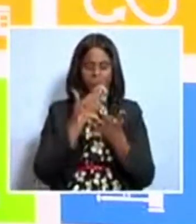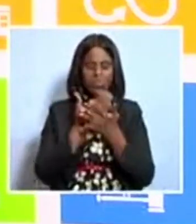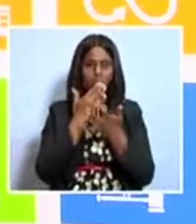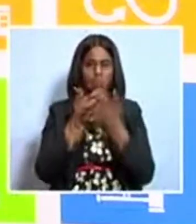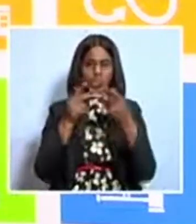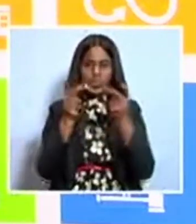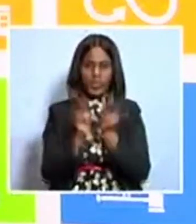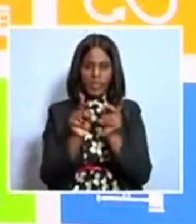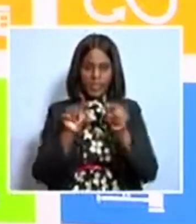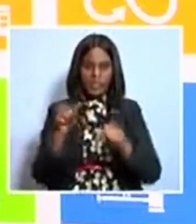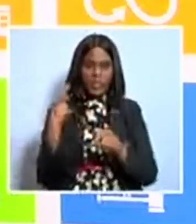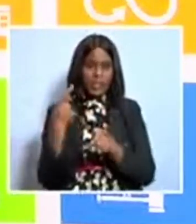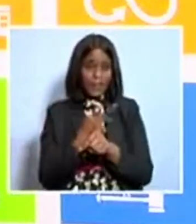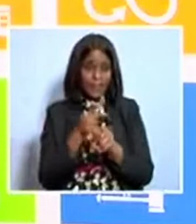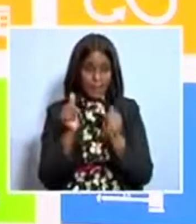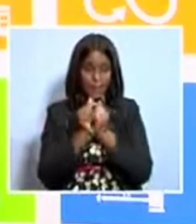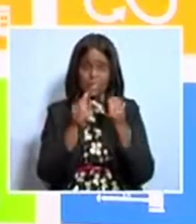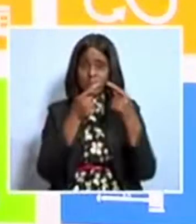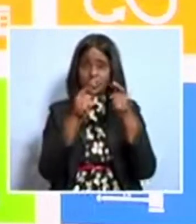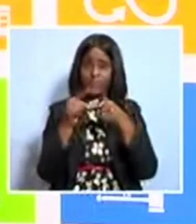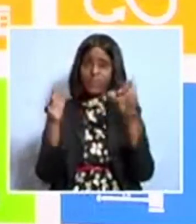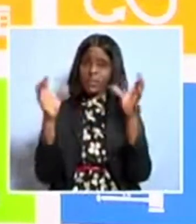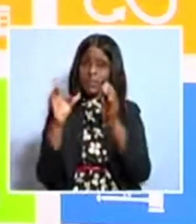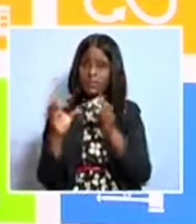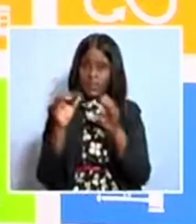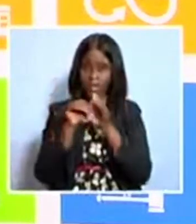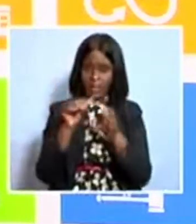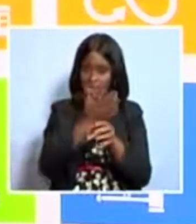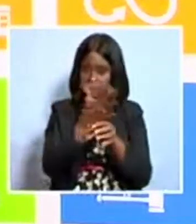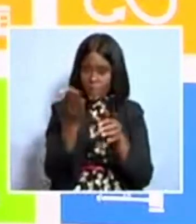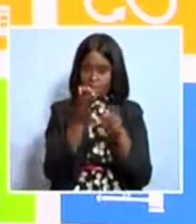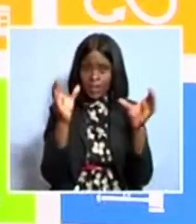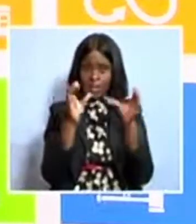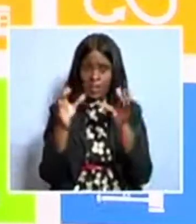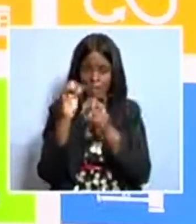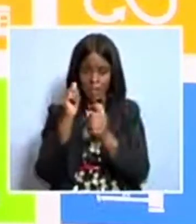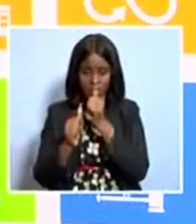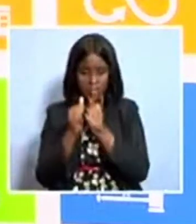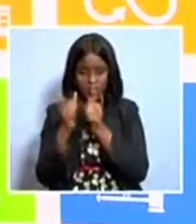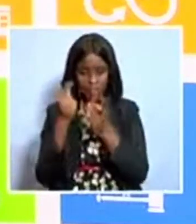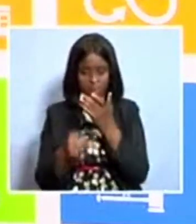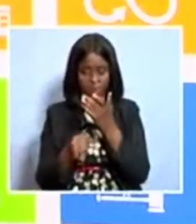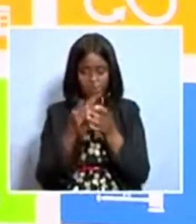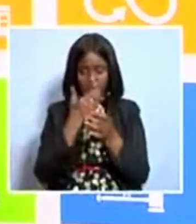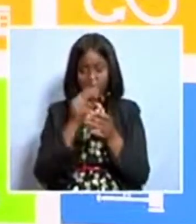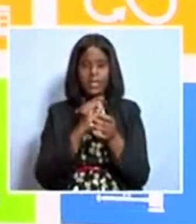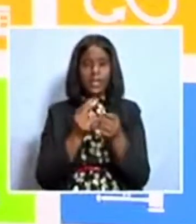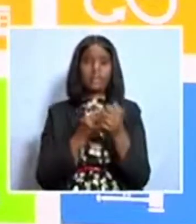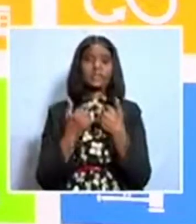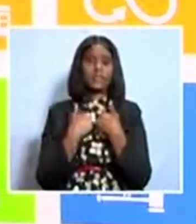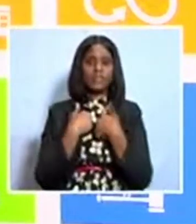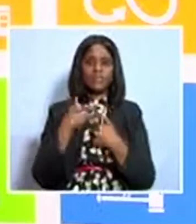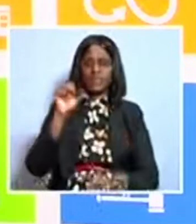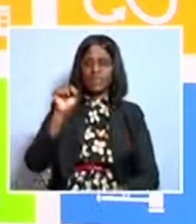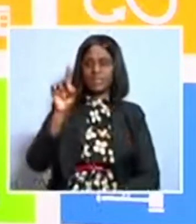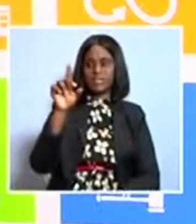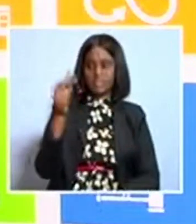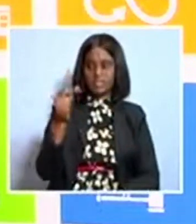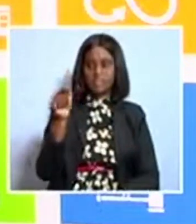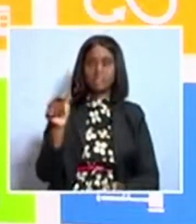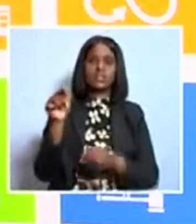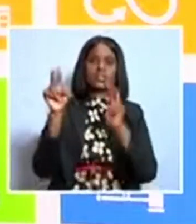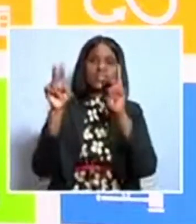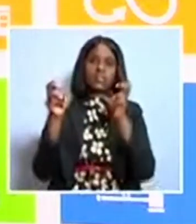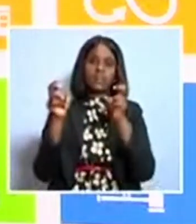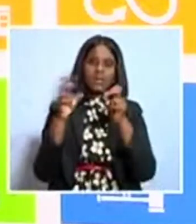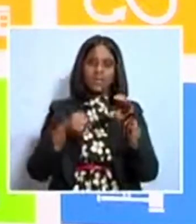where we're in different committees. In those committees, we should have SDG topics